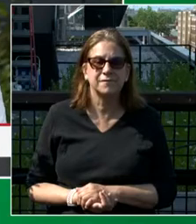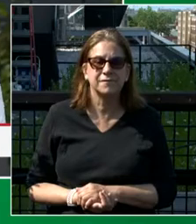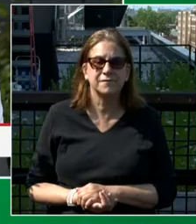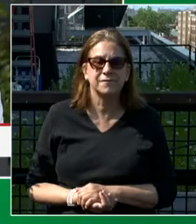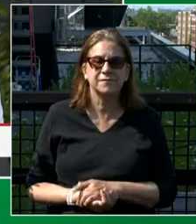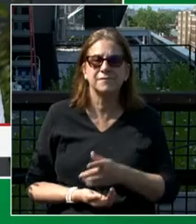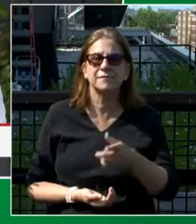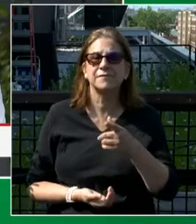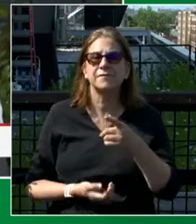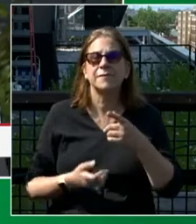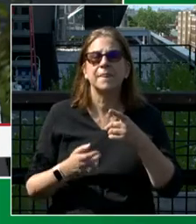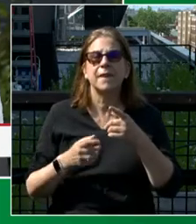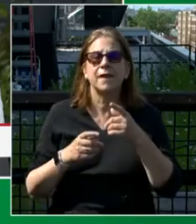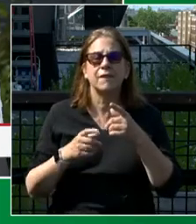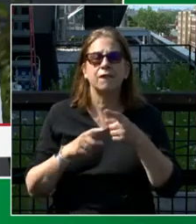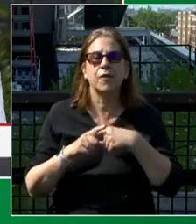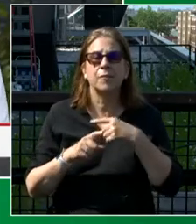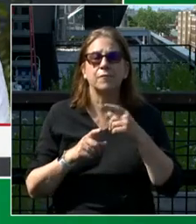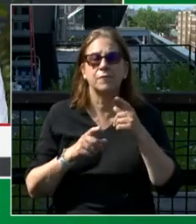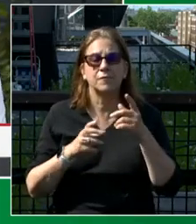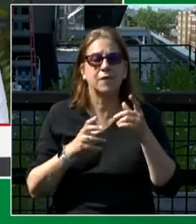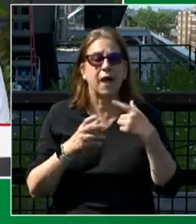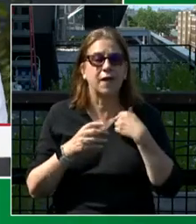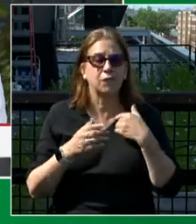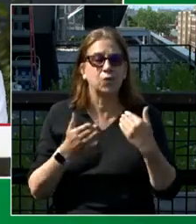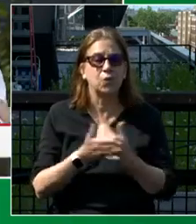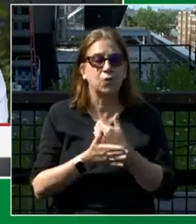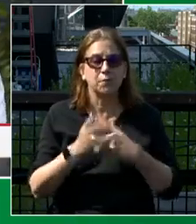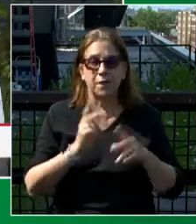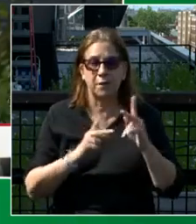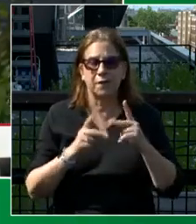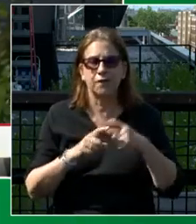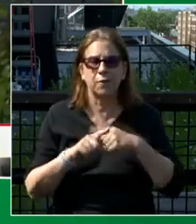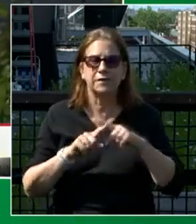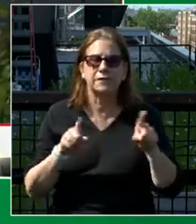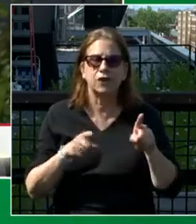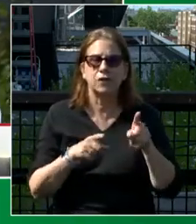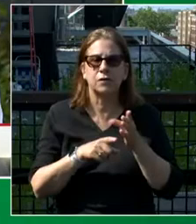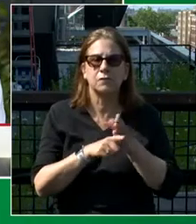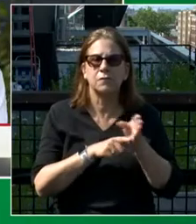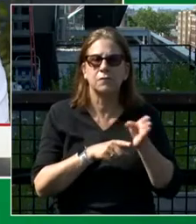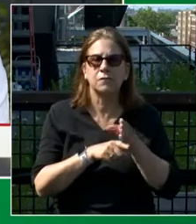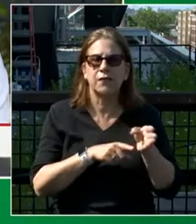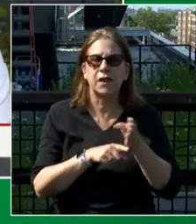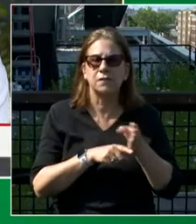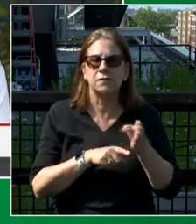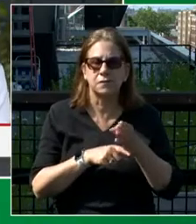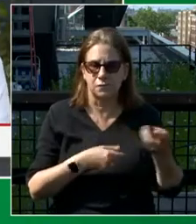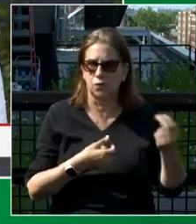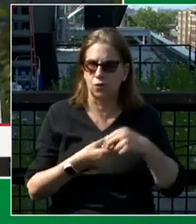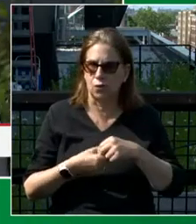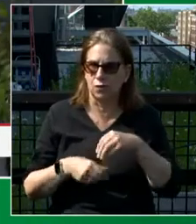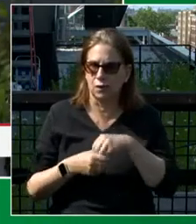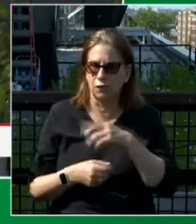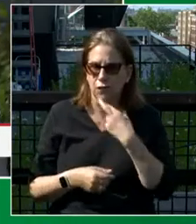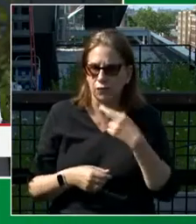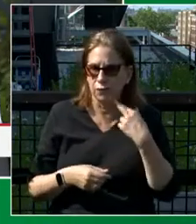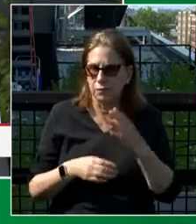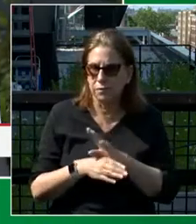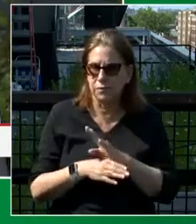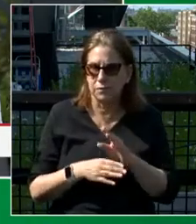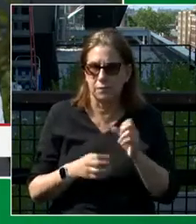large learning curve that, hey, like we don't have these 20-year vets anymore. Now we have like whatever it is, these high schoolers or whoever it is, and we have to train